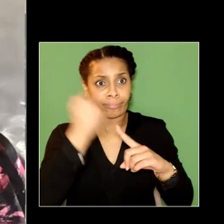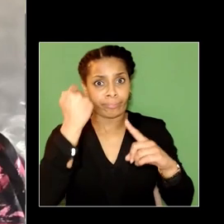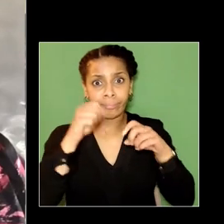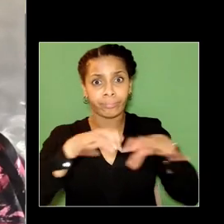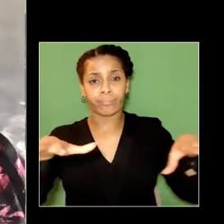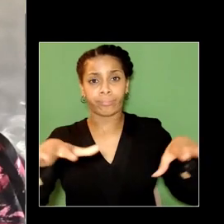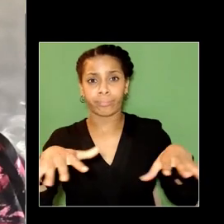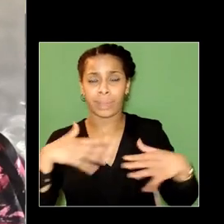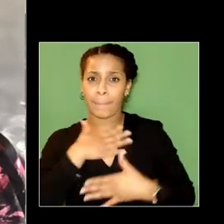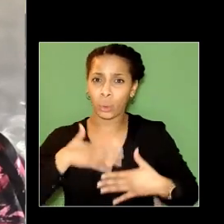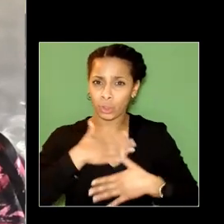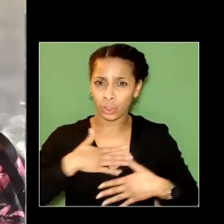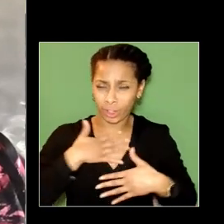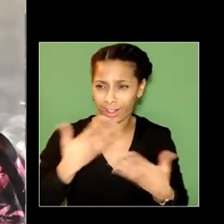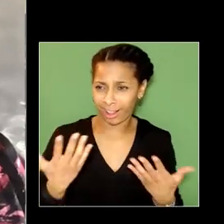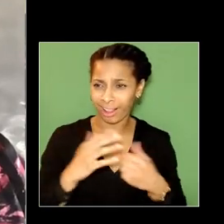think about it.